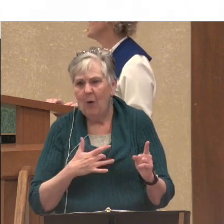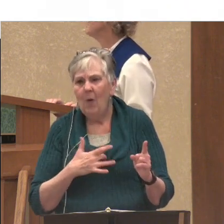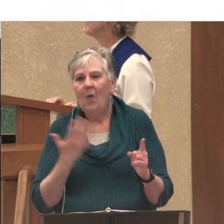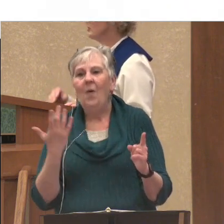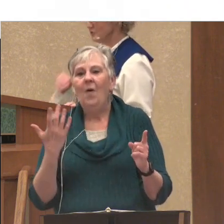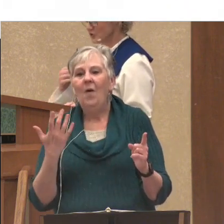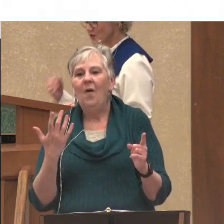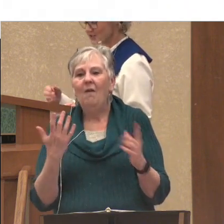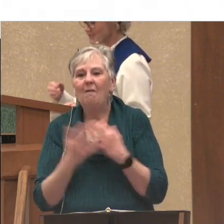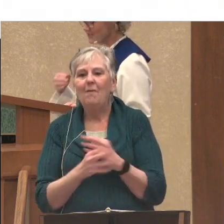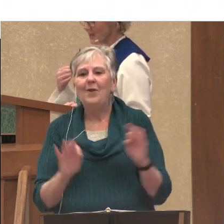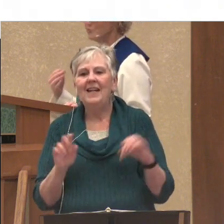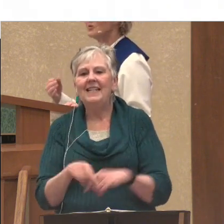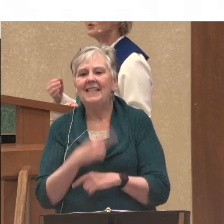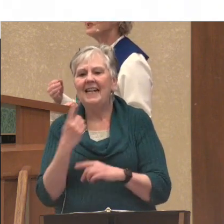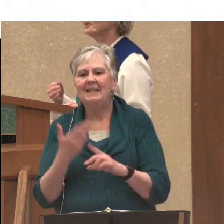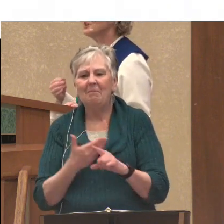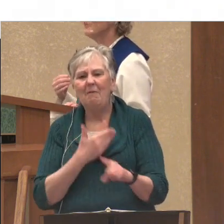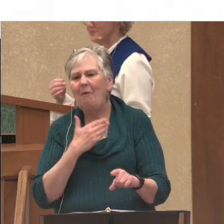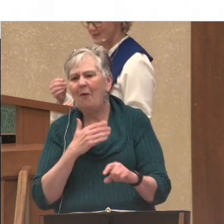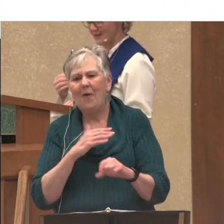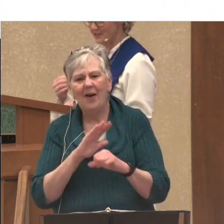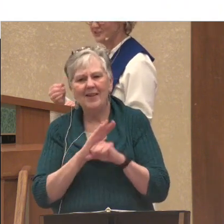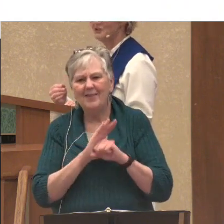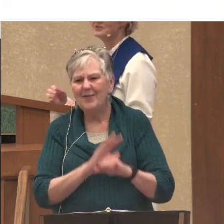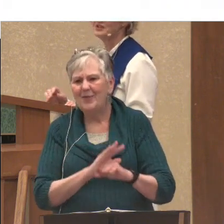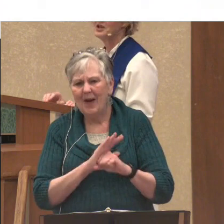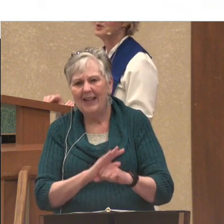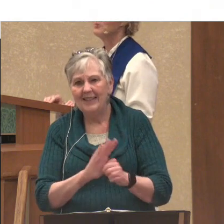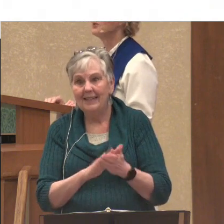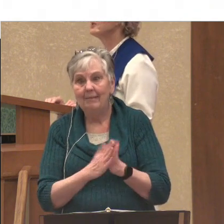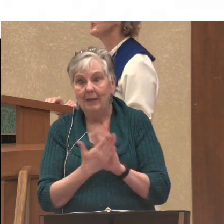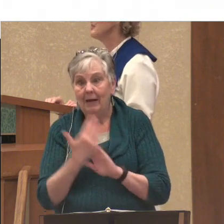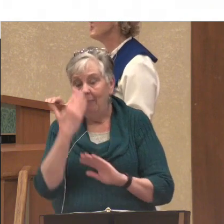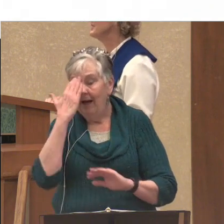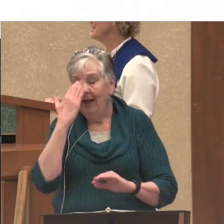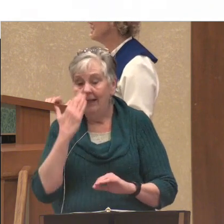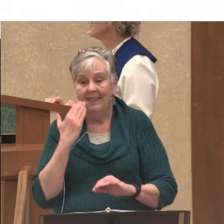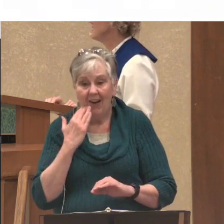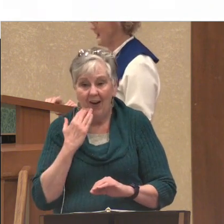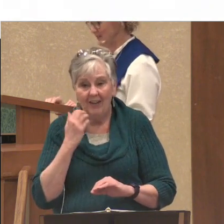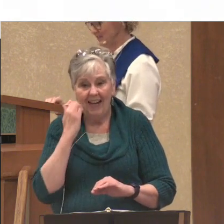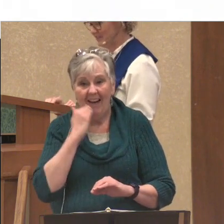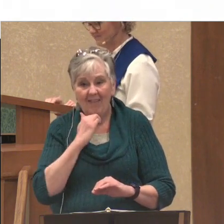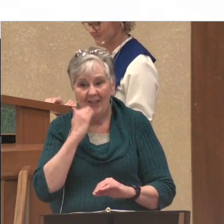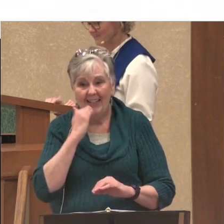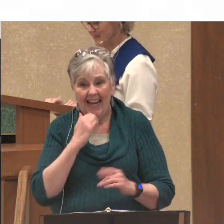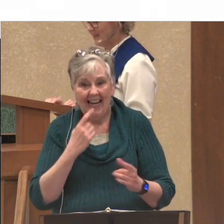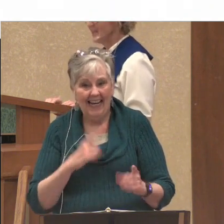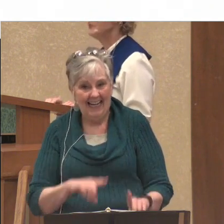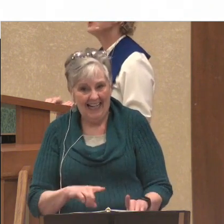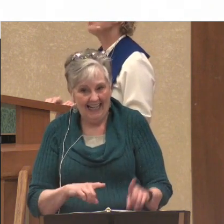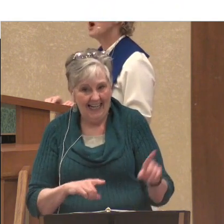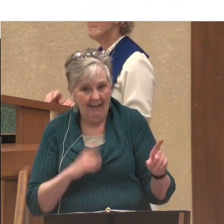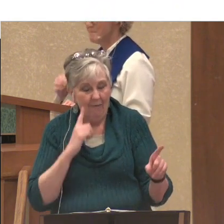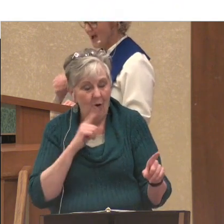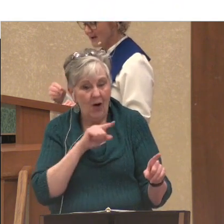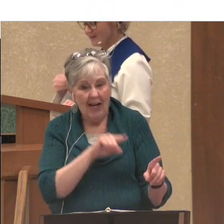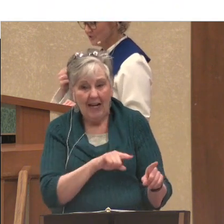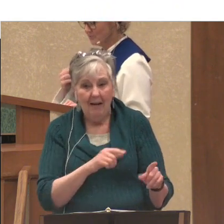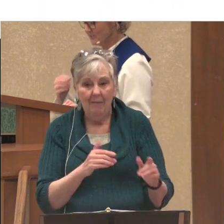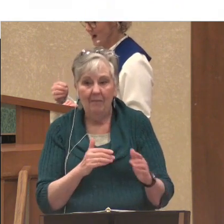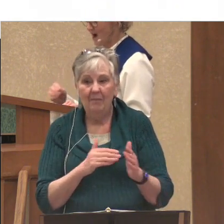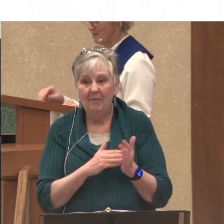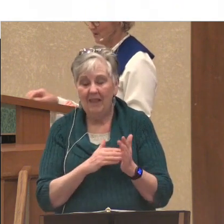days before the stresses and worries of being an adult were his everyday reality. He was brought